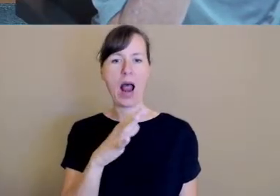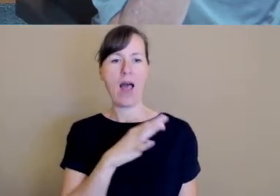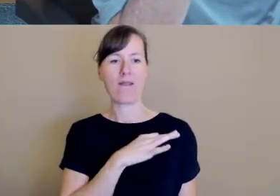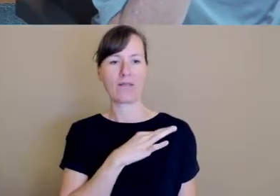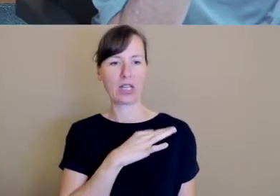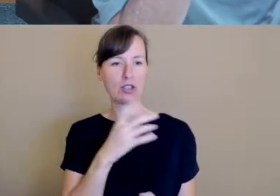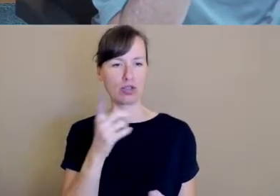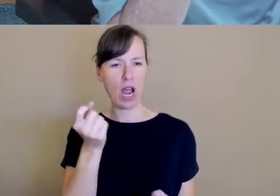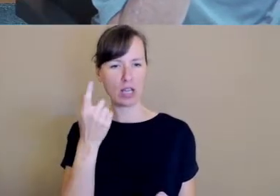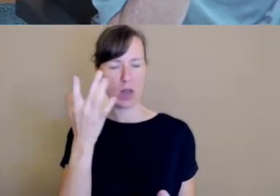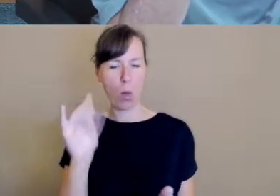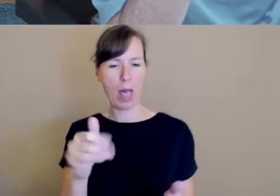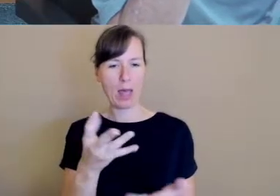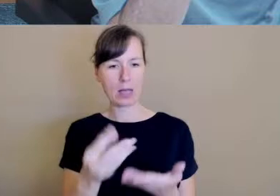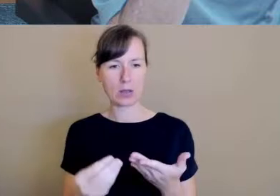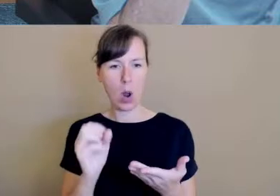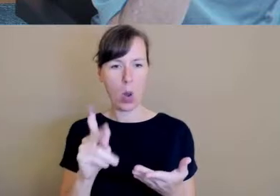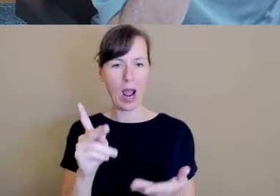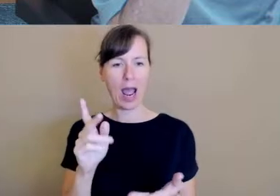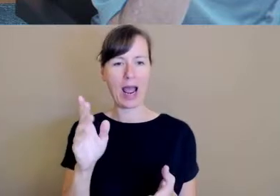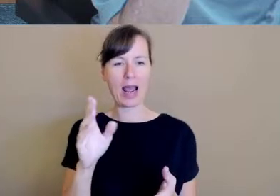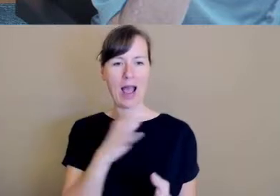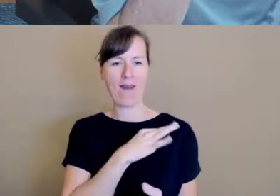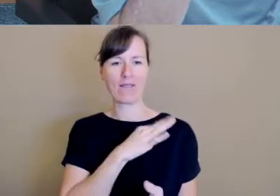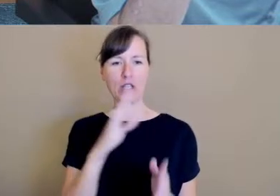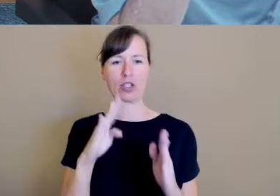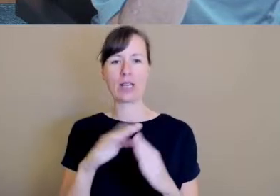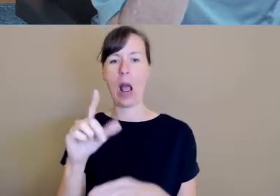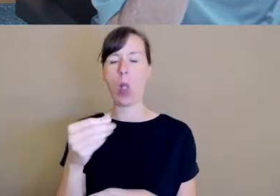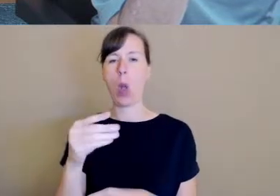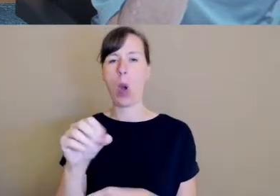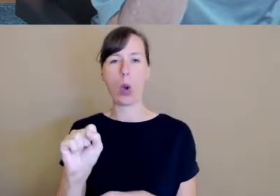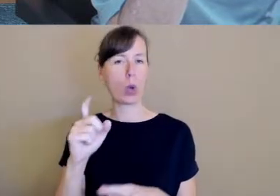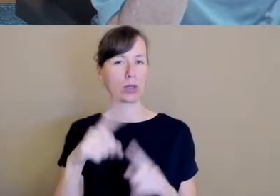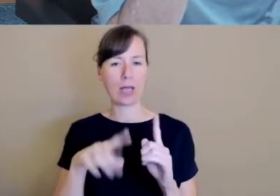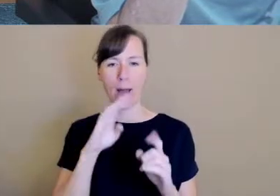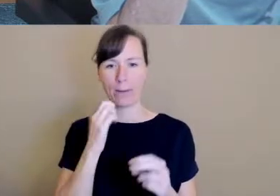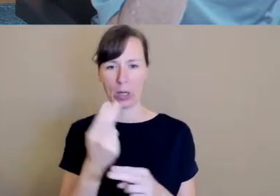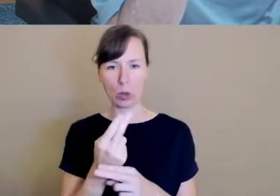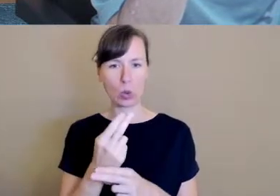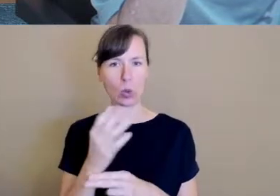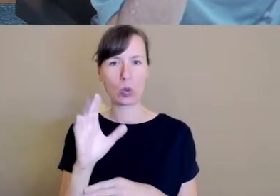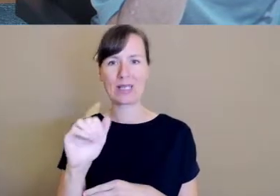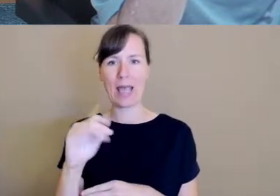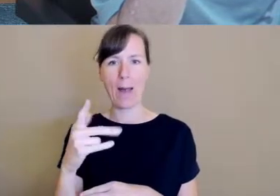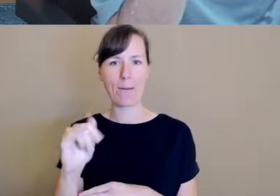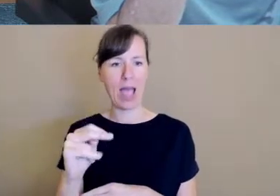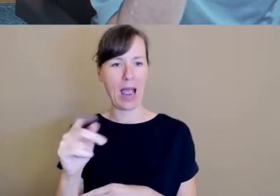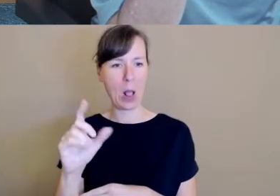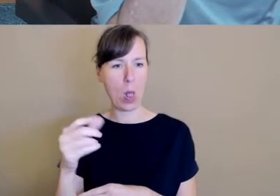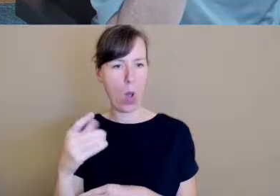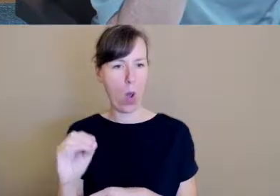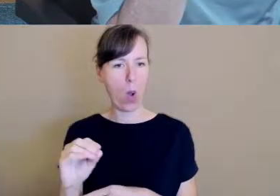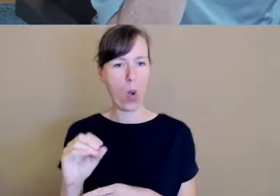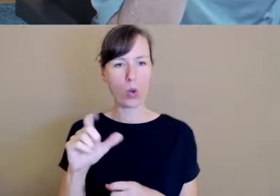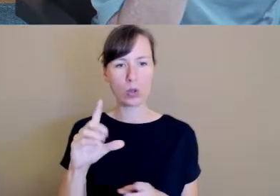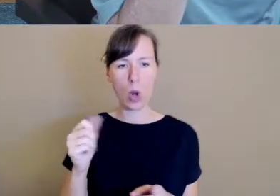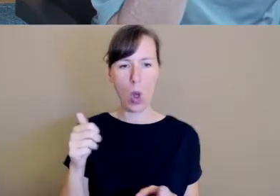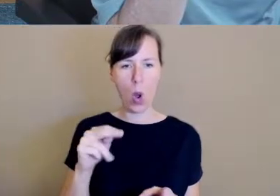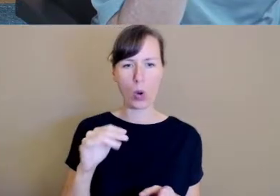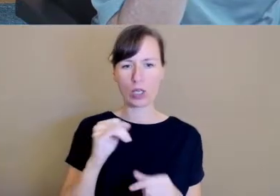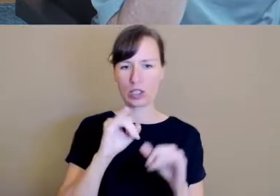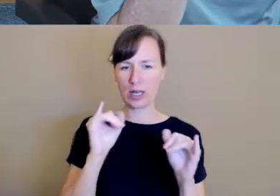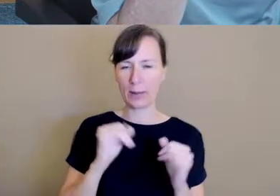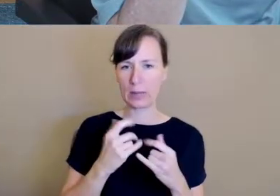slogans, or imagery may not appear on promotional materials. Is that still? No, I mean, that would no longer apply because the event is an official town